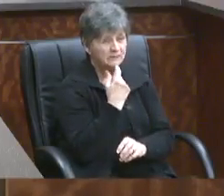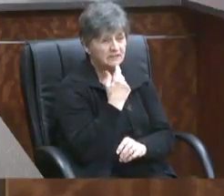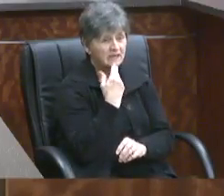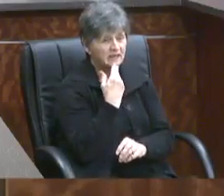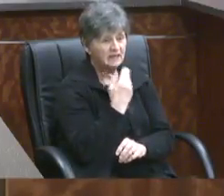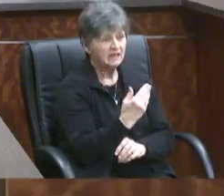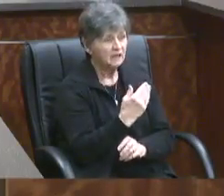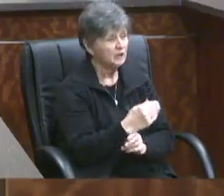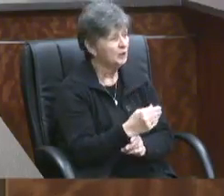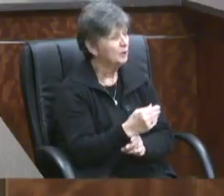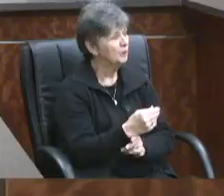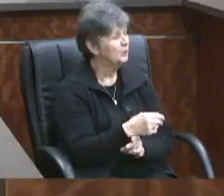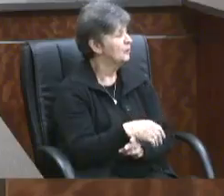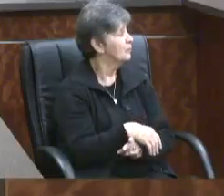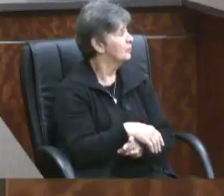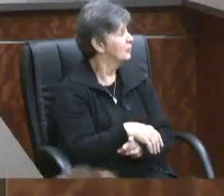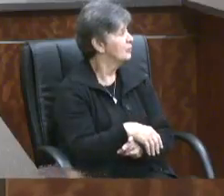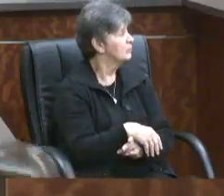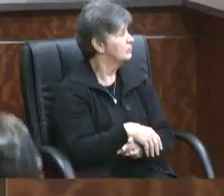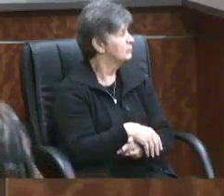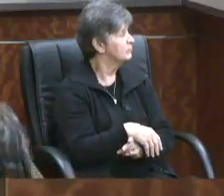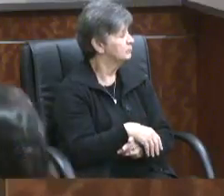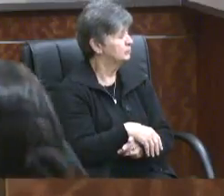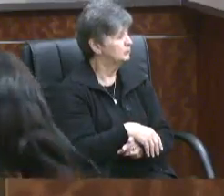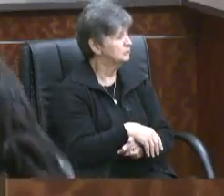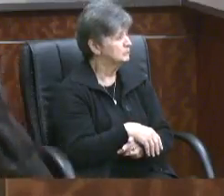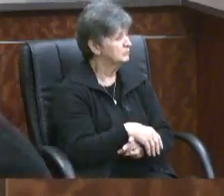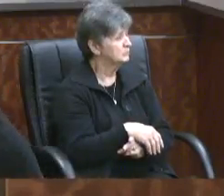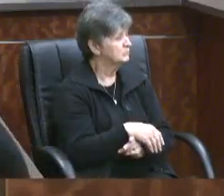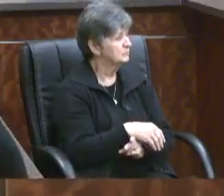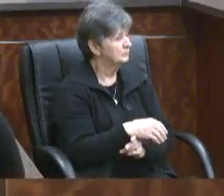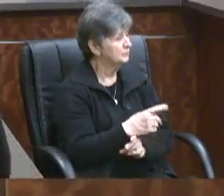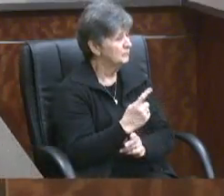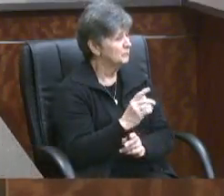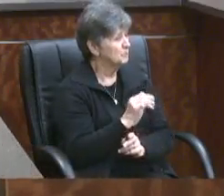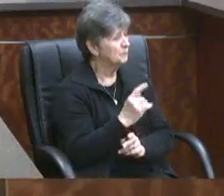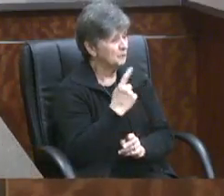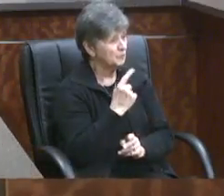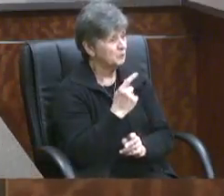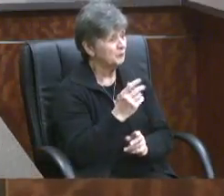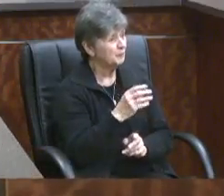Luann for taking my registration, so it didn't go to waste.